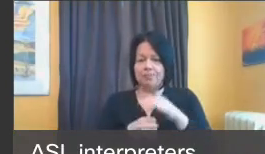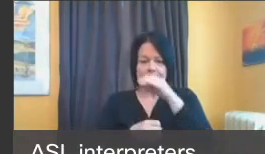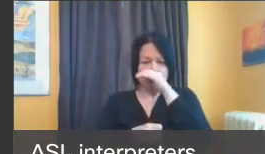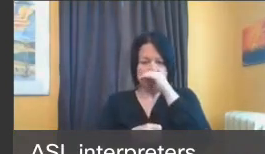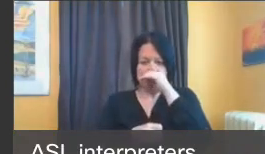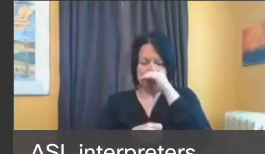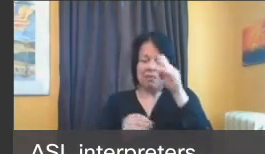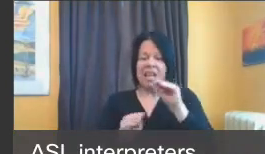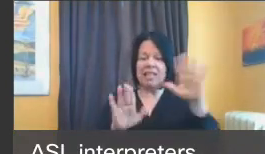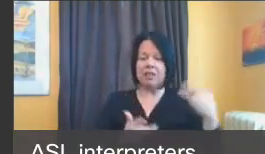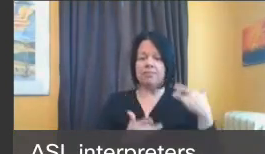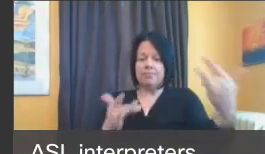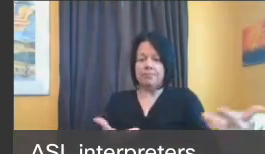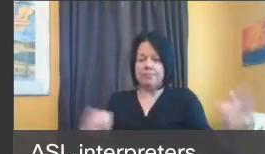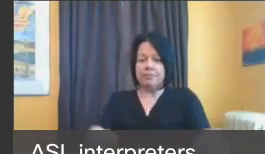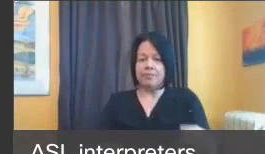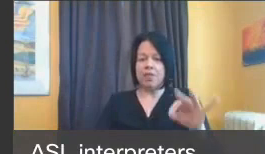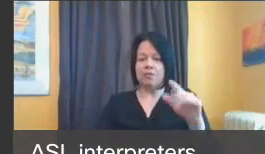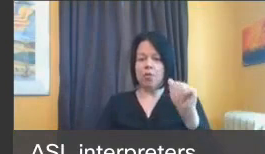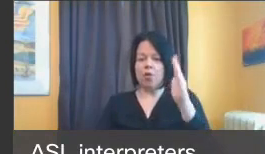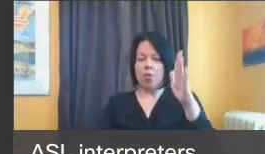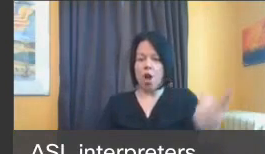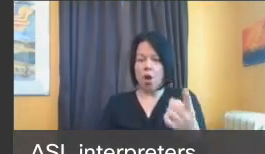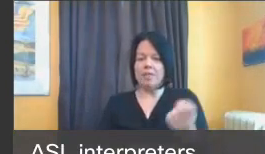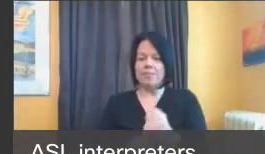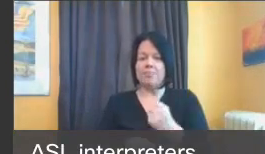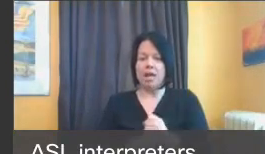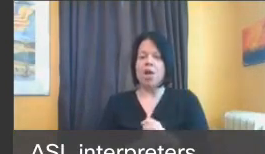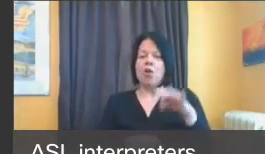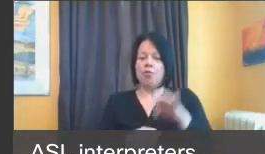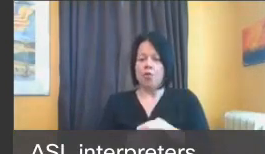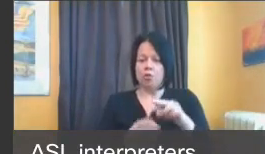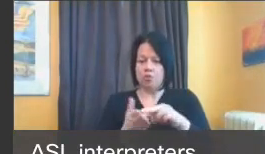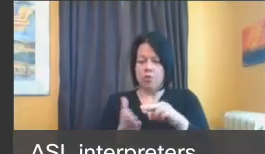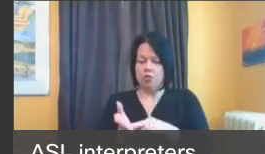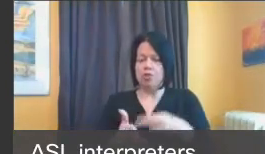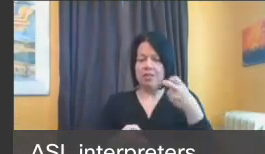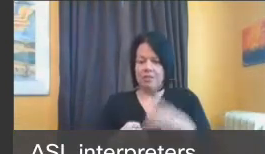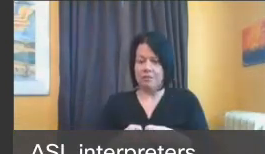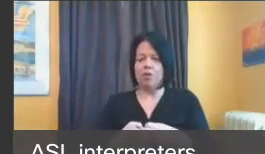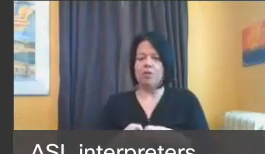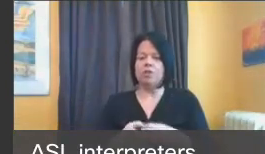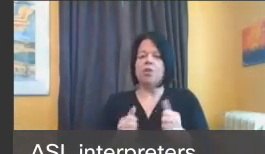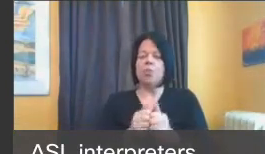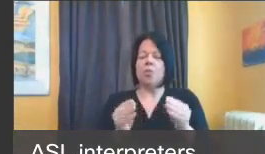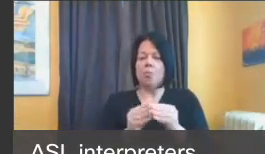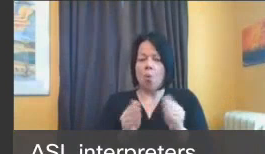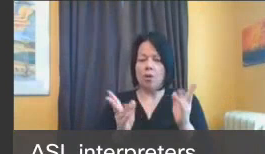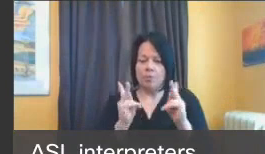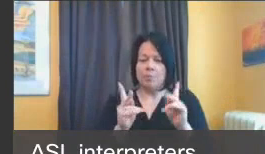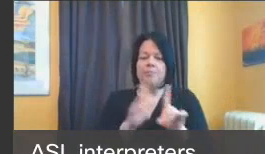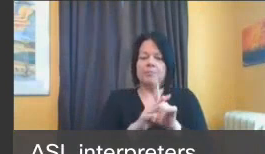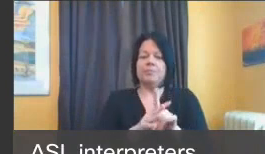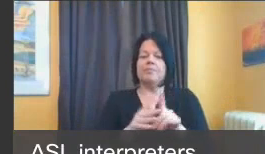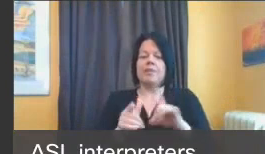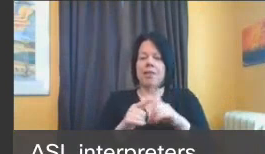emerges. Florida will always seek to make voter registration difficult in the face of increased turnout and demographic change that threatens the